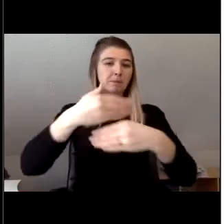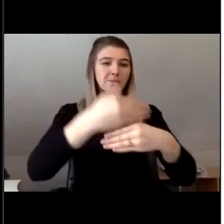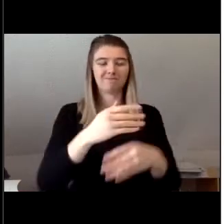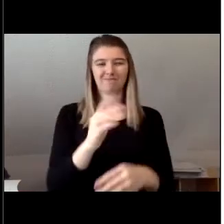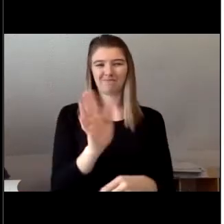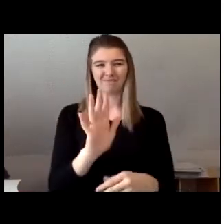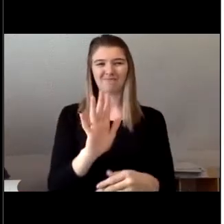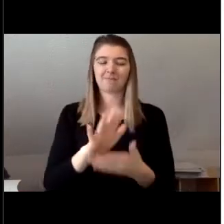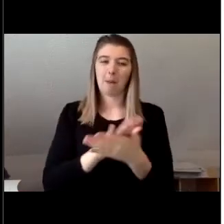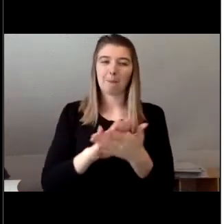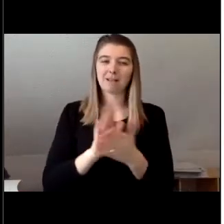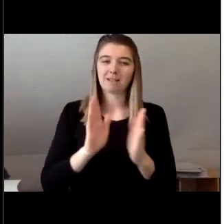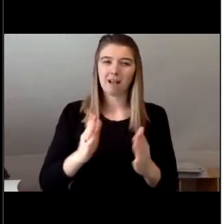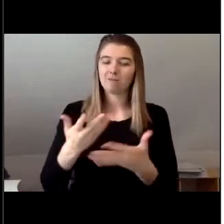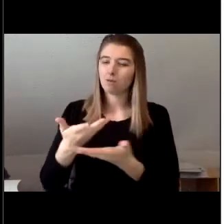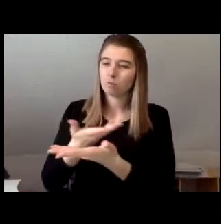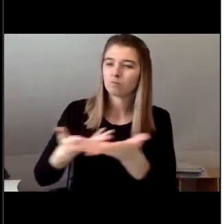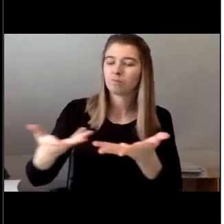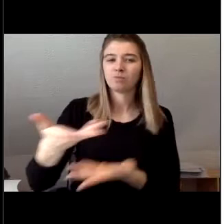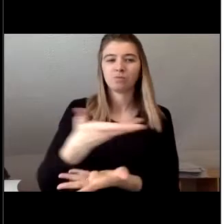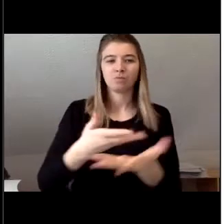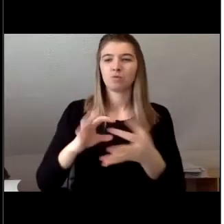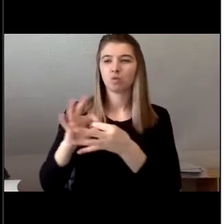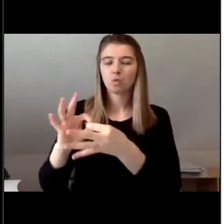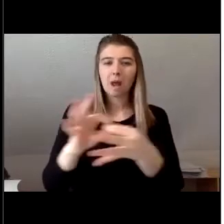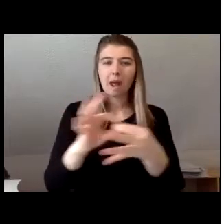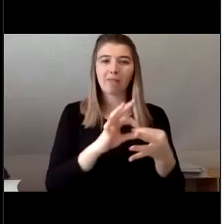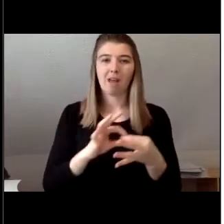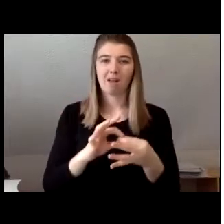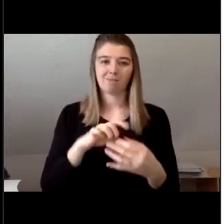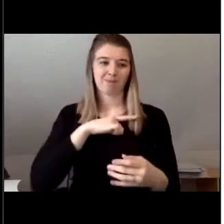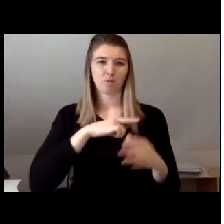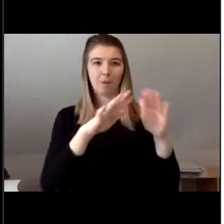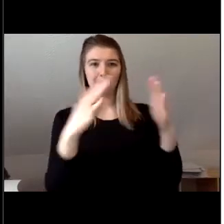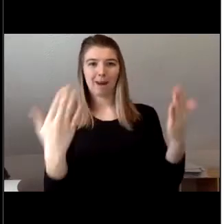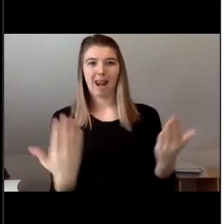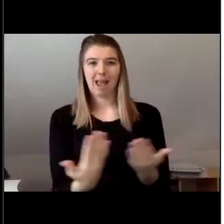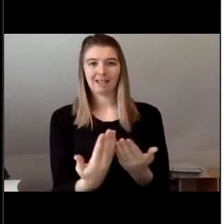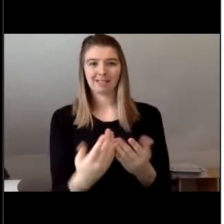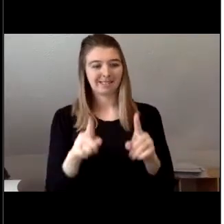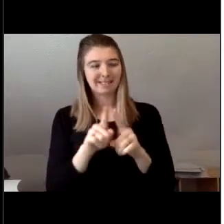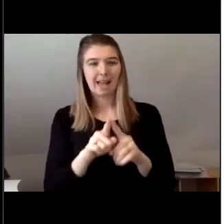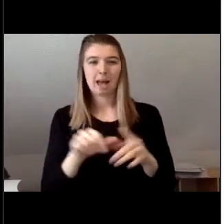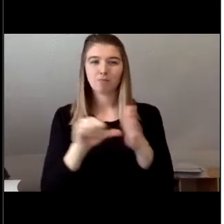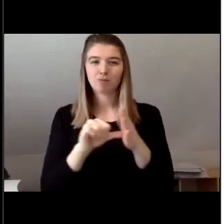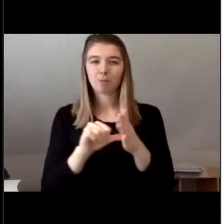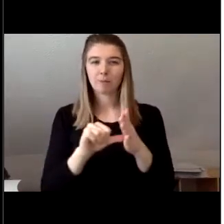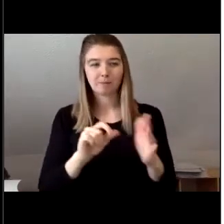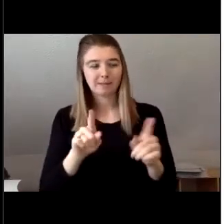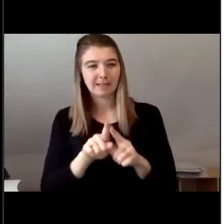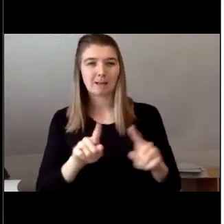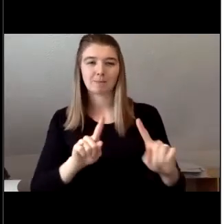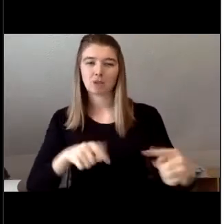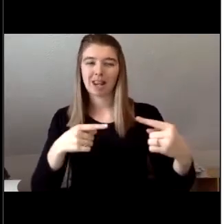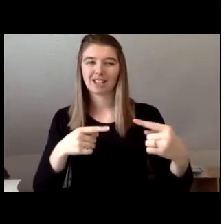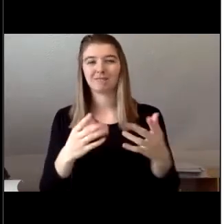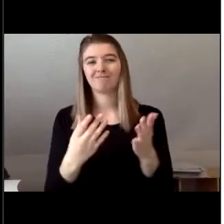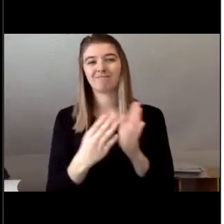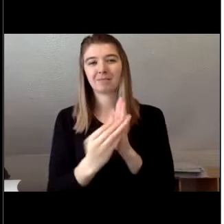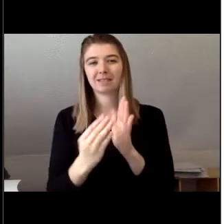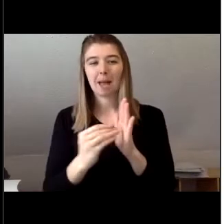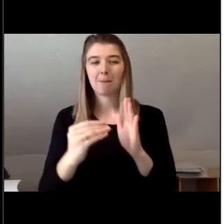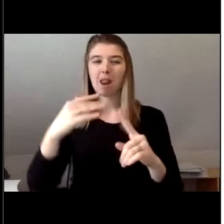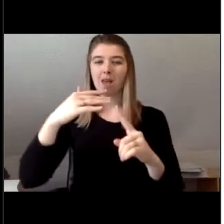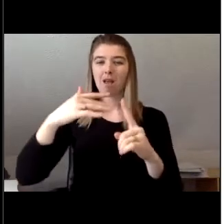to solve the biggest global challenges that face us as a planet. To name two of these, of course, climate change and global health